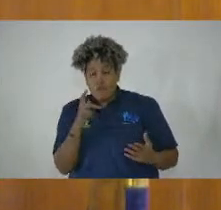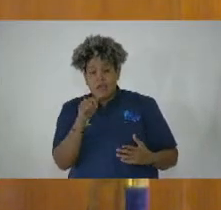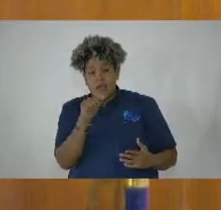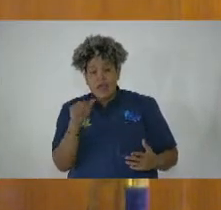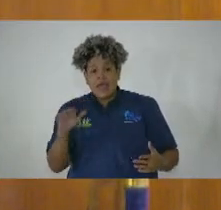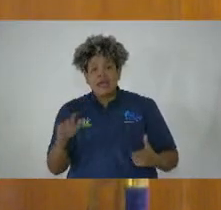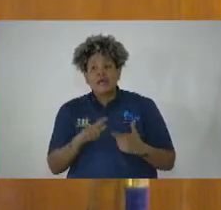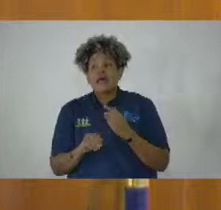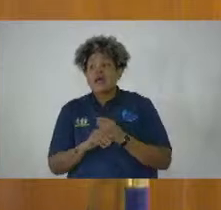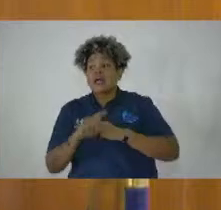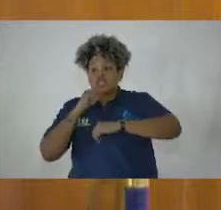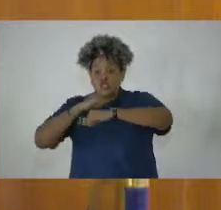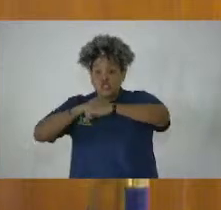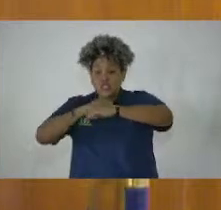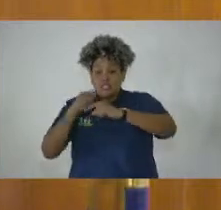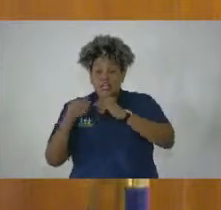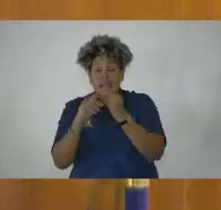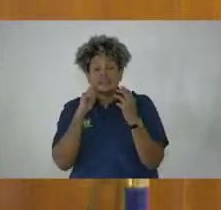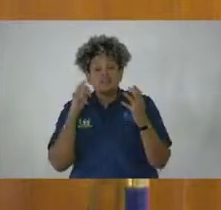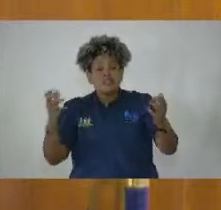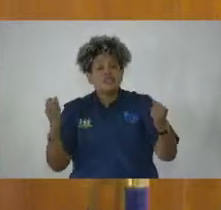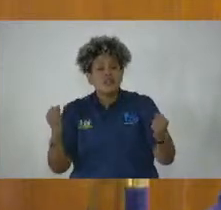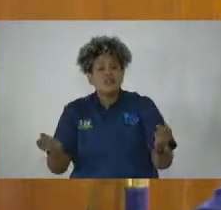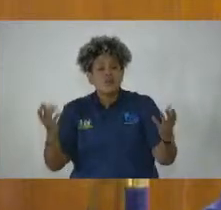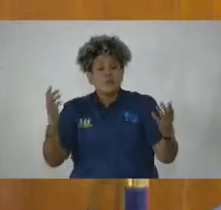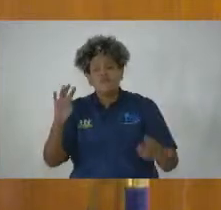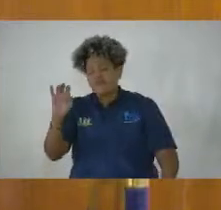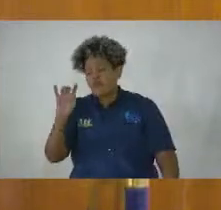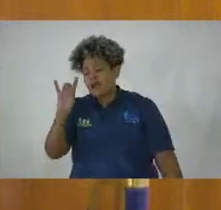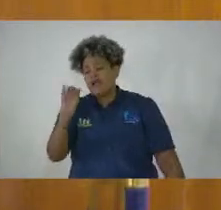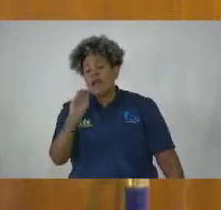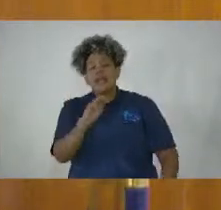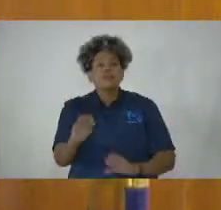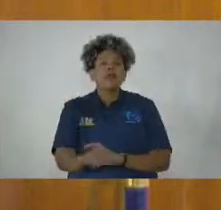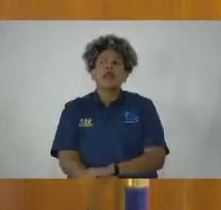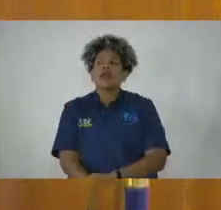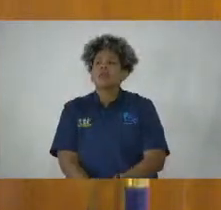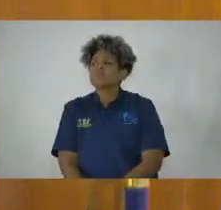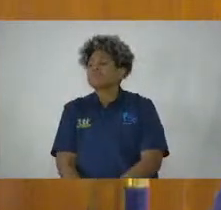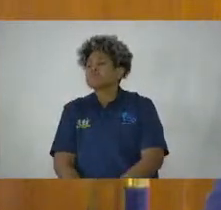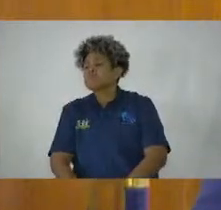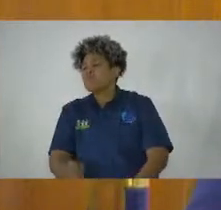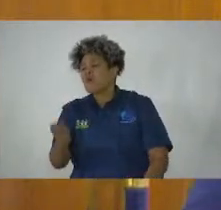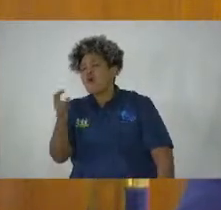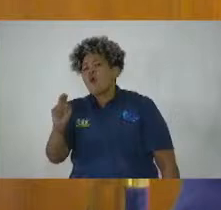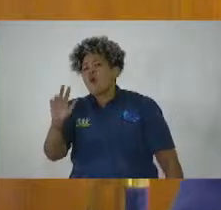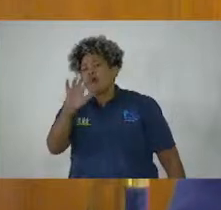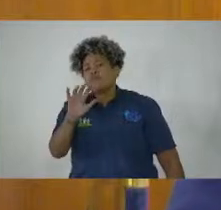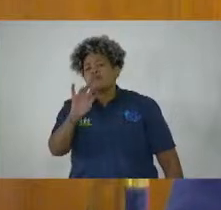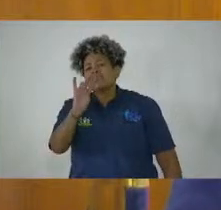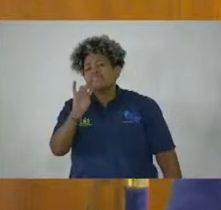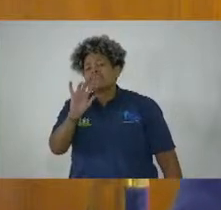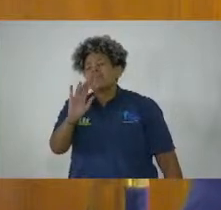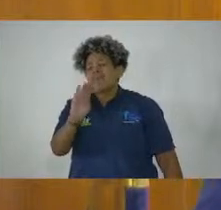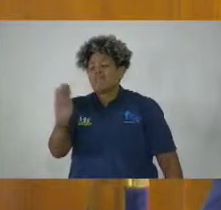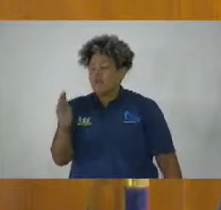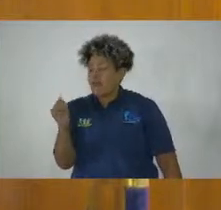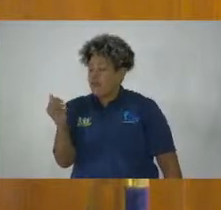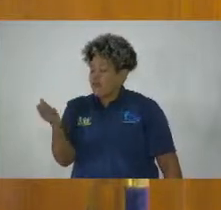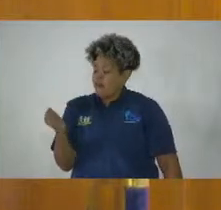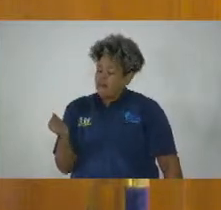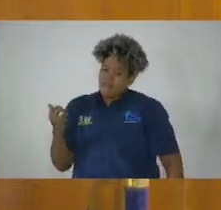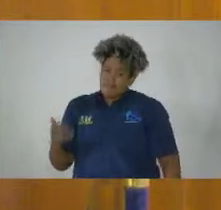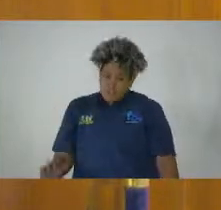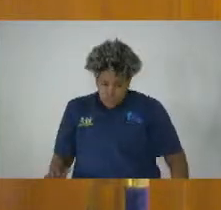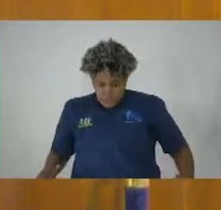the securitization had yielded 480 million or approximately 75 billion Jamaican